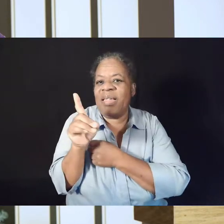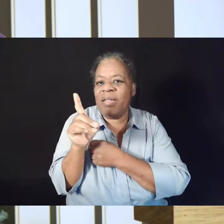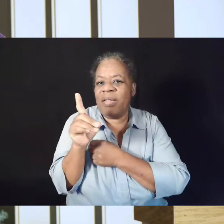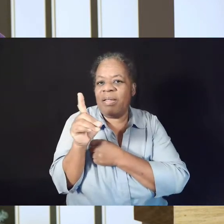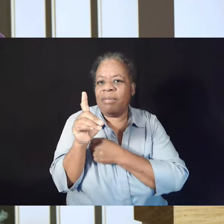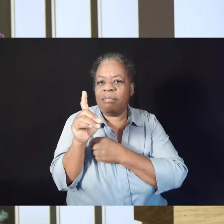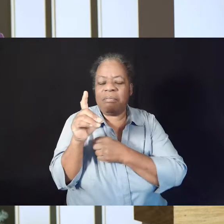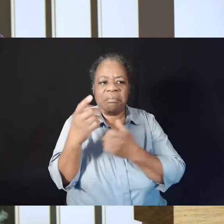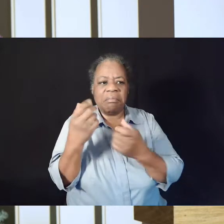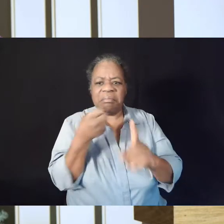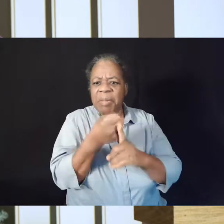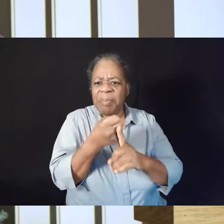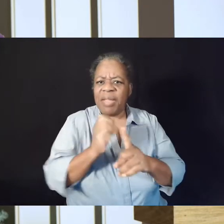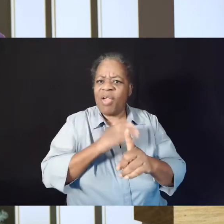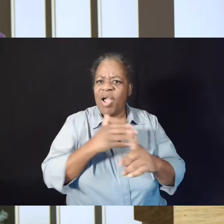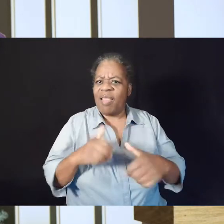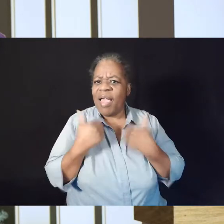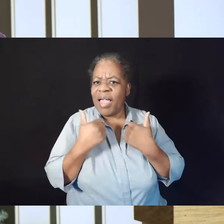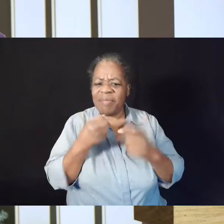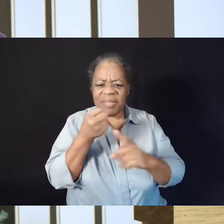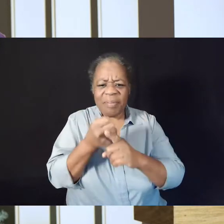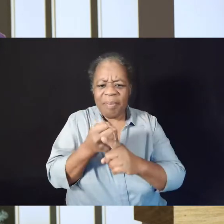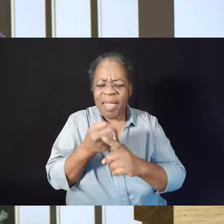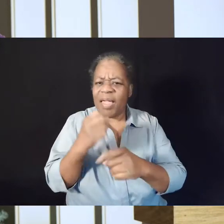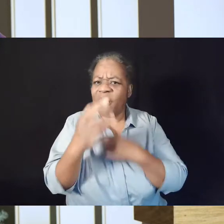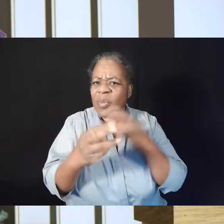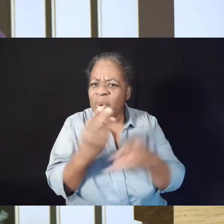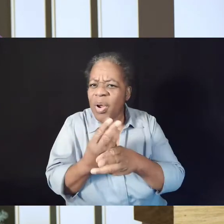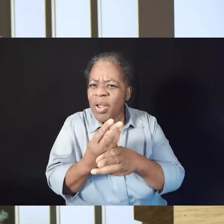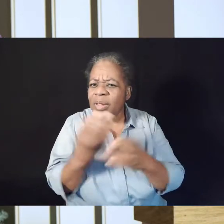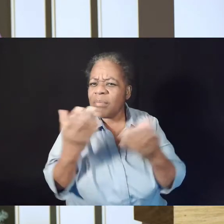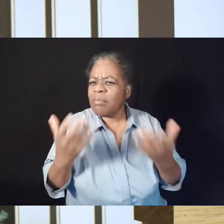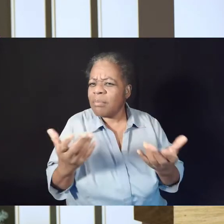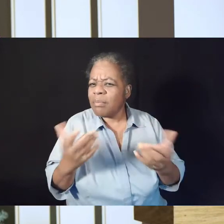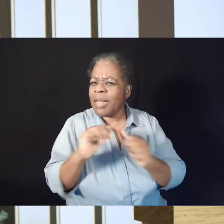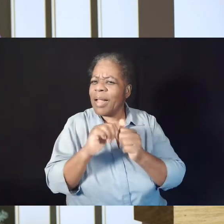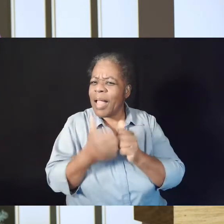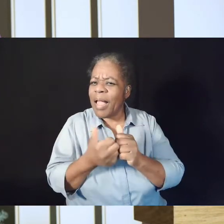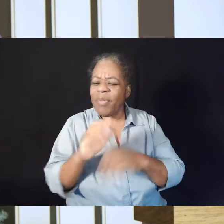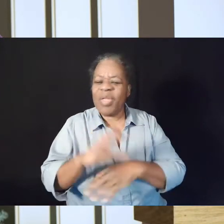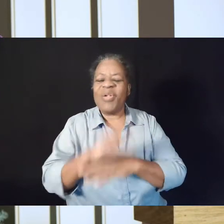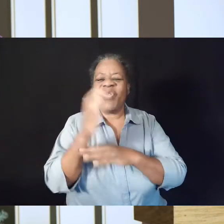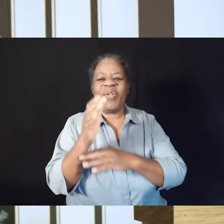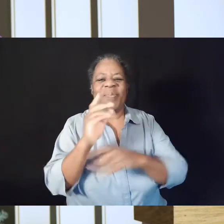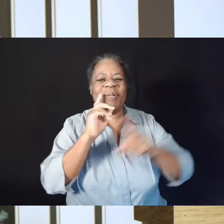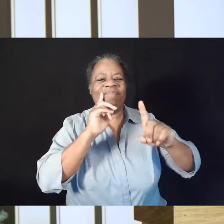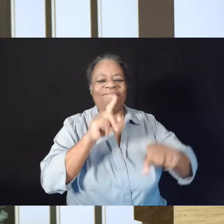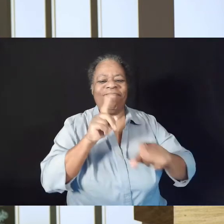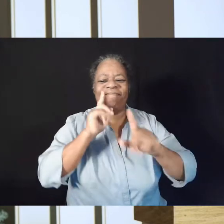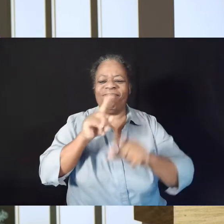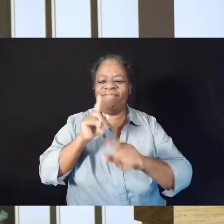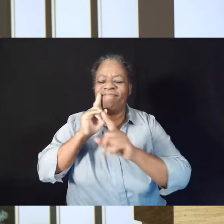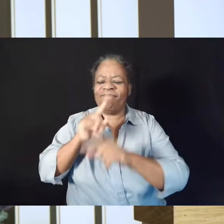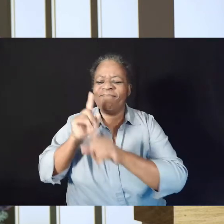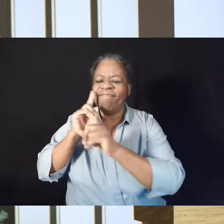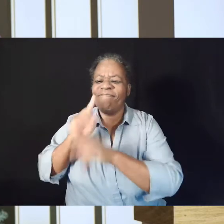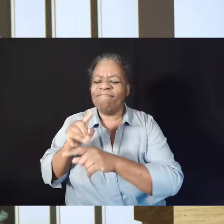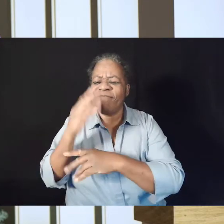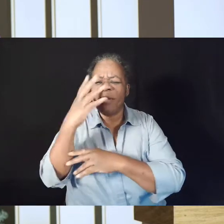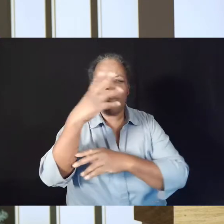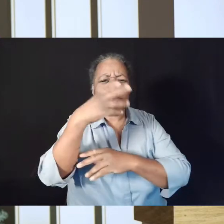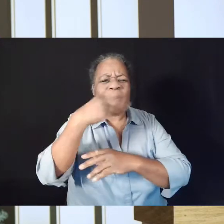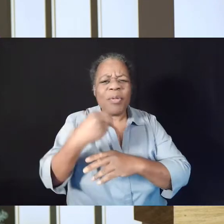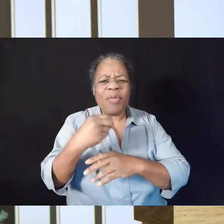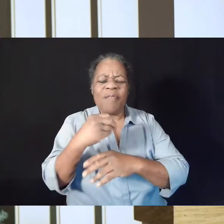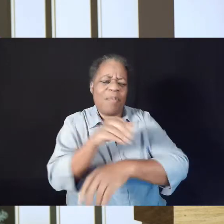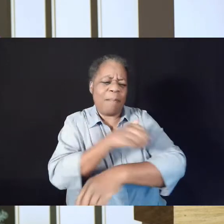lives, in the world, if we're loved? Well, Christmas answers those questions in the most beautiful and powerful